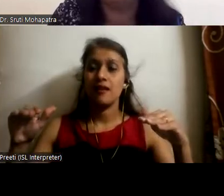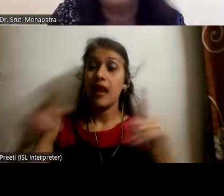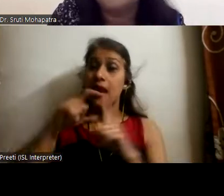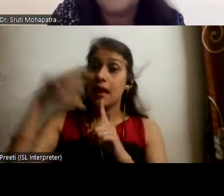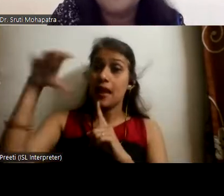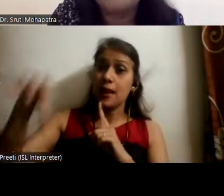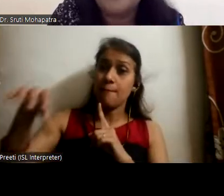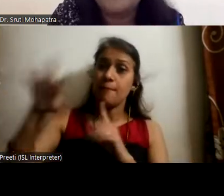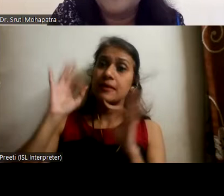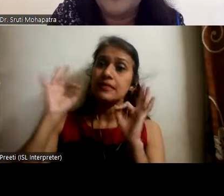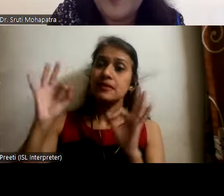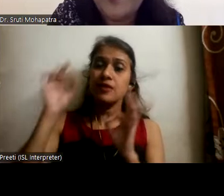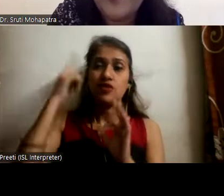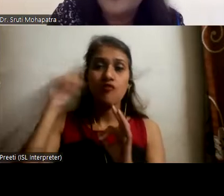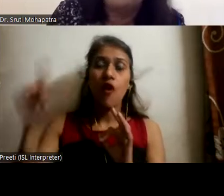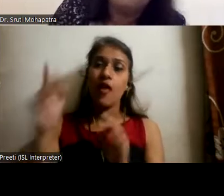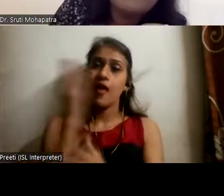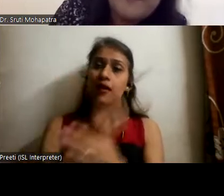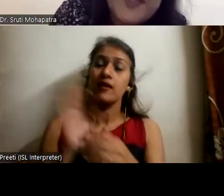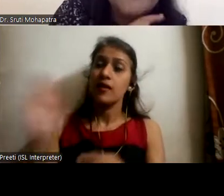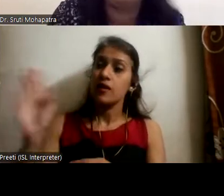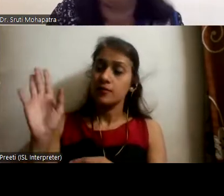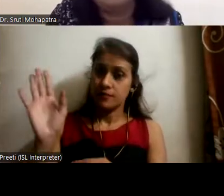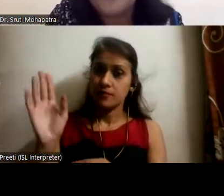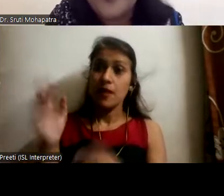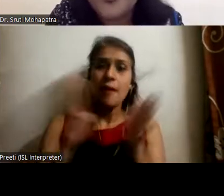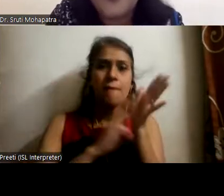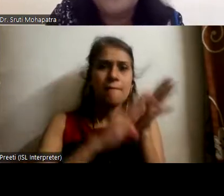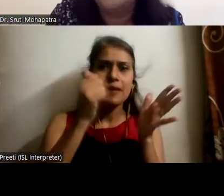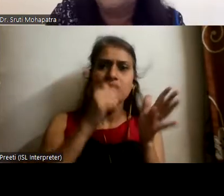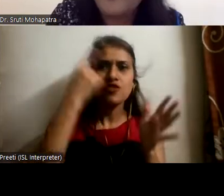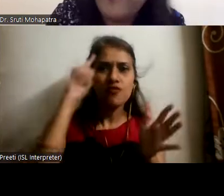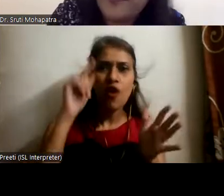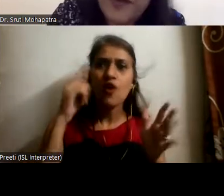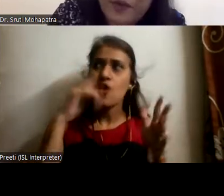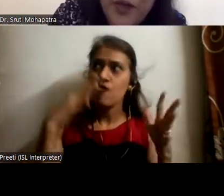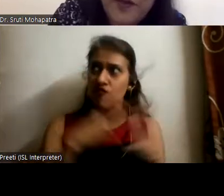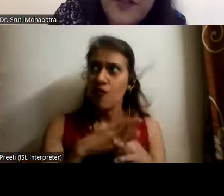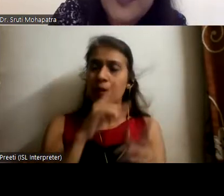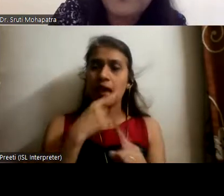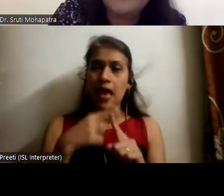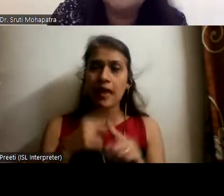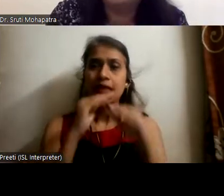department, Women and Child Development Department. We have a ministry, Women and Child Welfare Ministry.